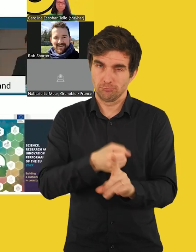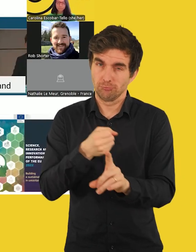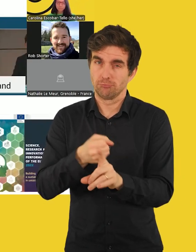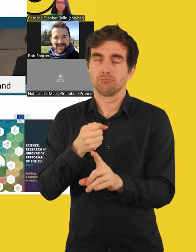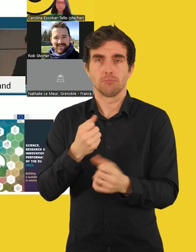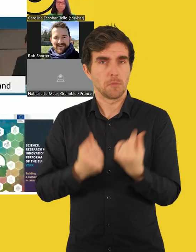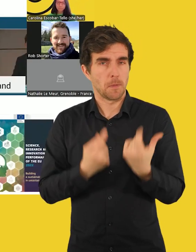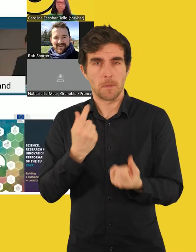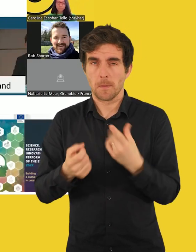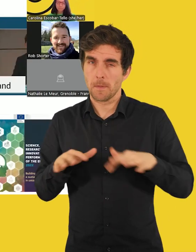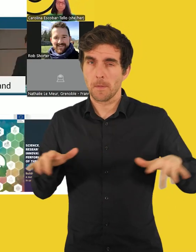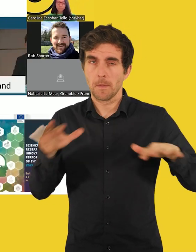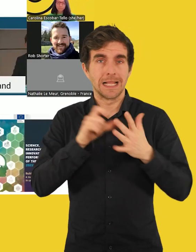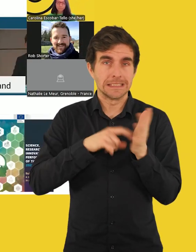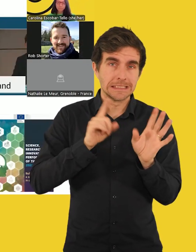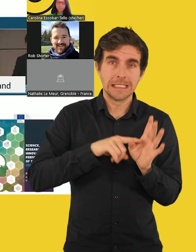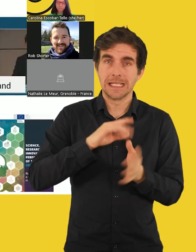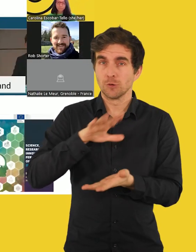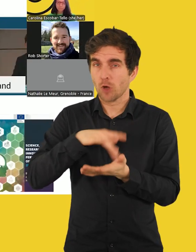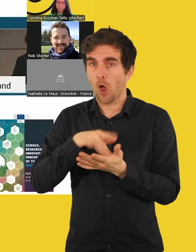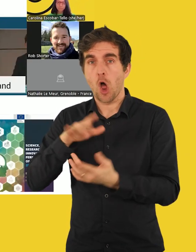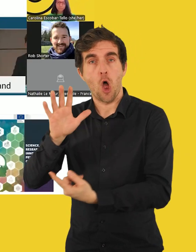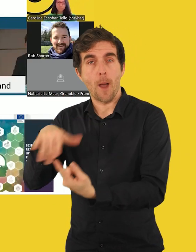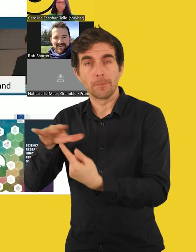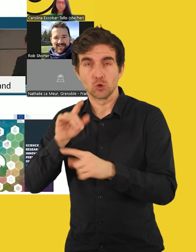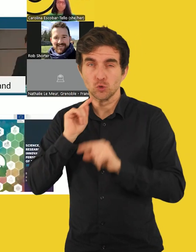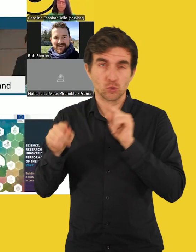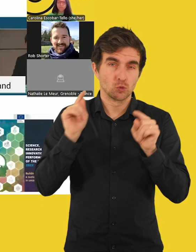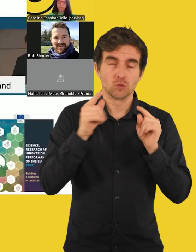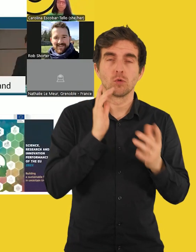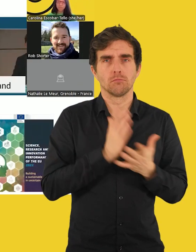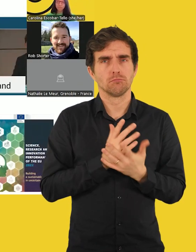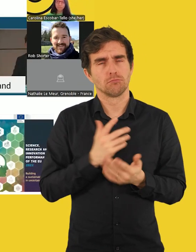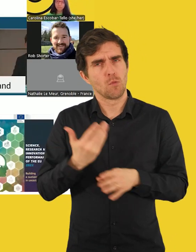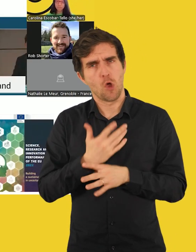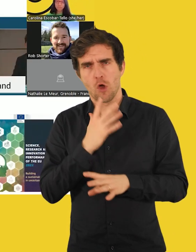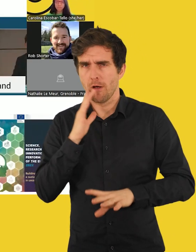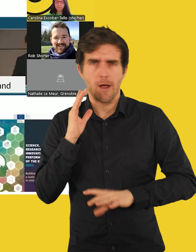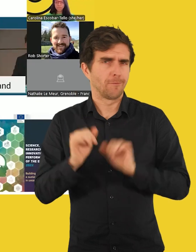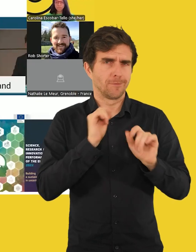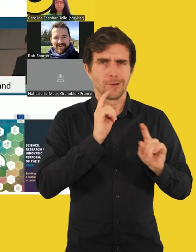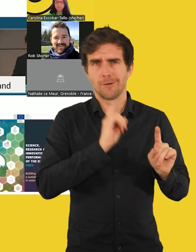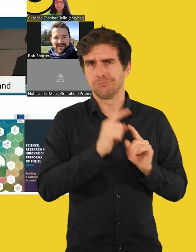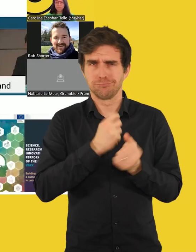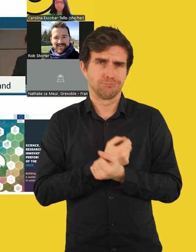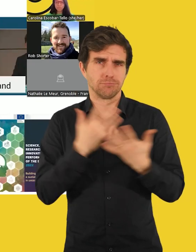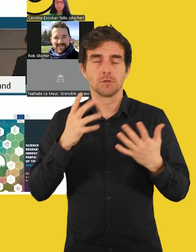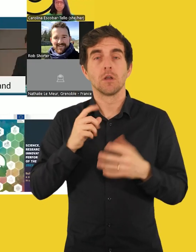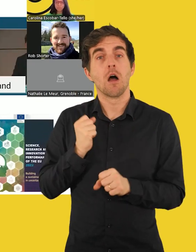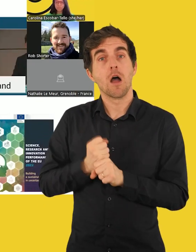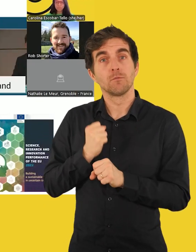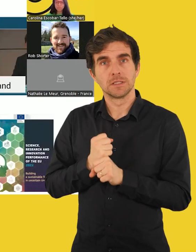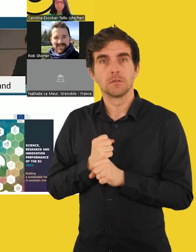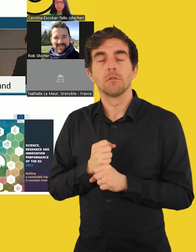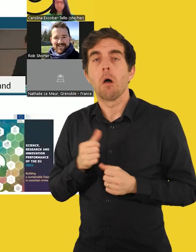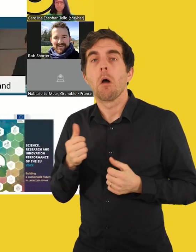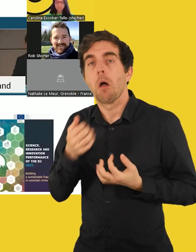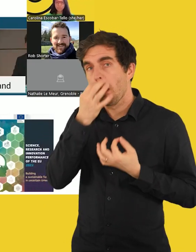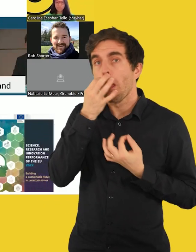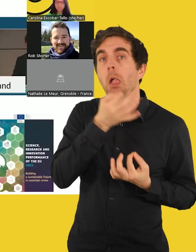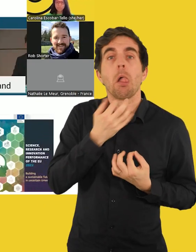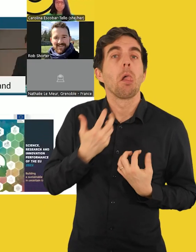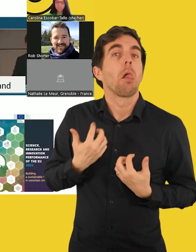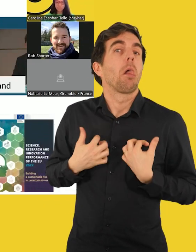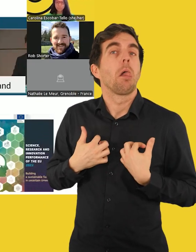There's something popping up in cities, in towns, in communities. And so again, it's the work of many here that has made